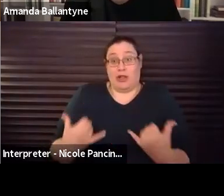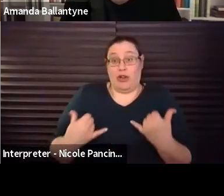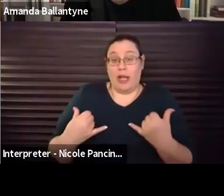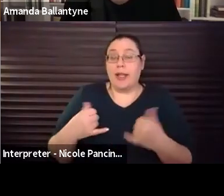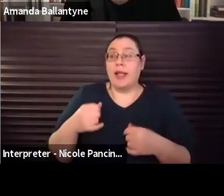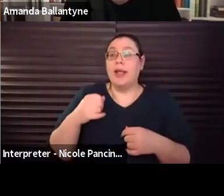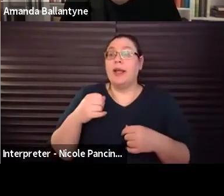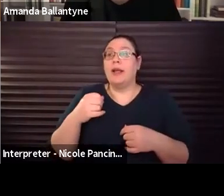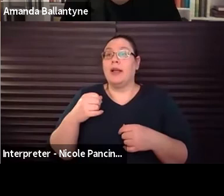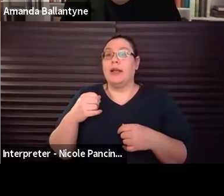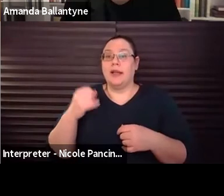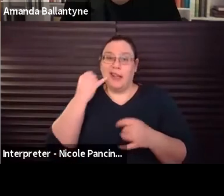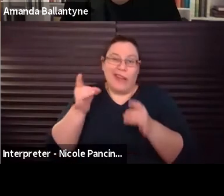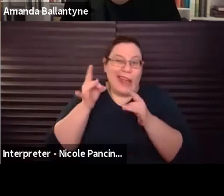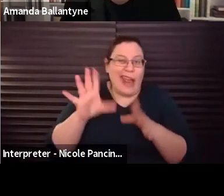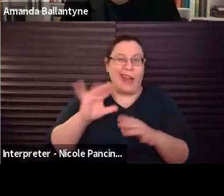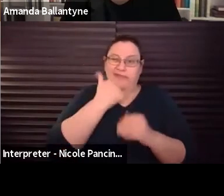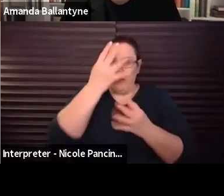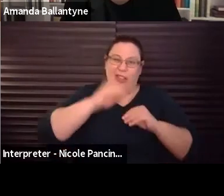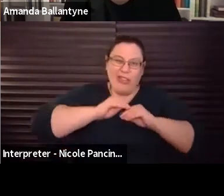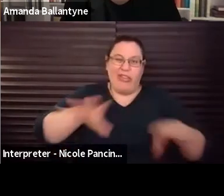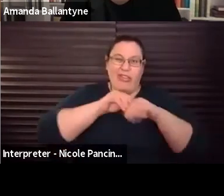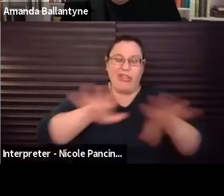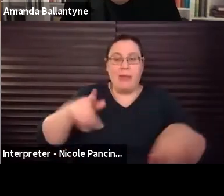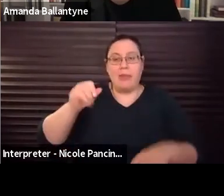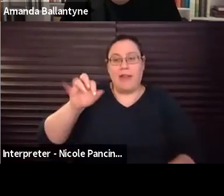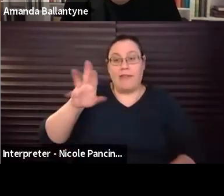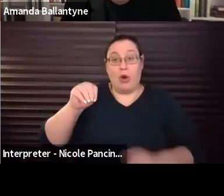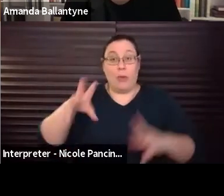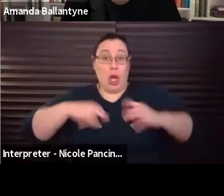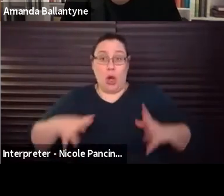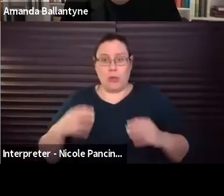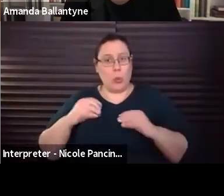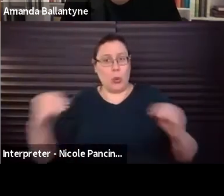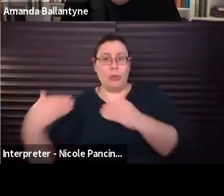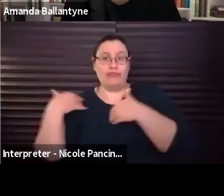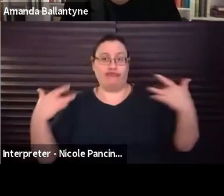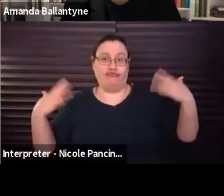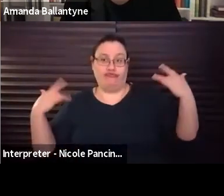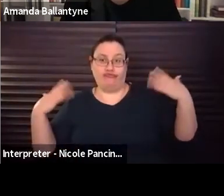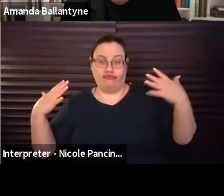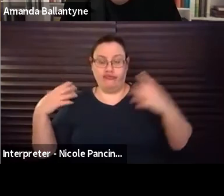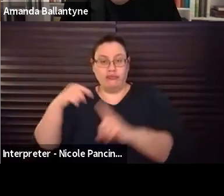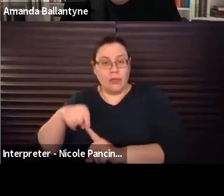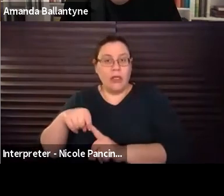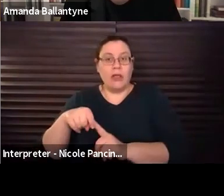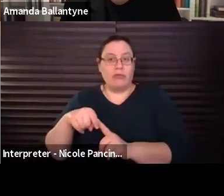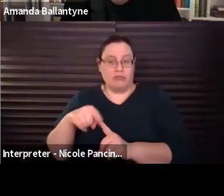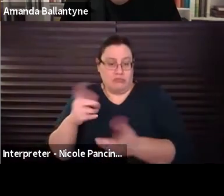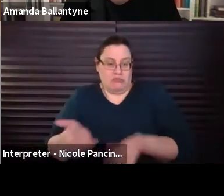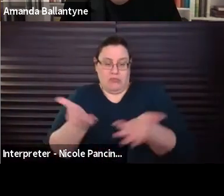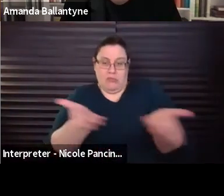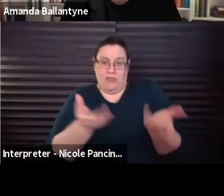when hate and disinformation is spread on platforms, the platform owners are not held responsible for facilitating that. The